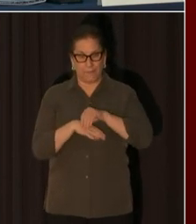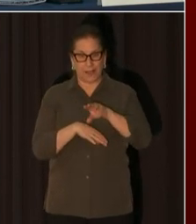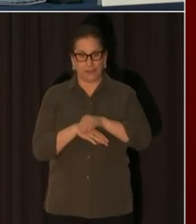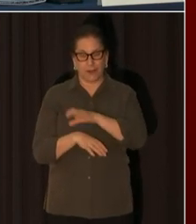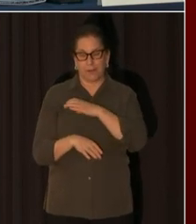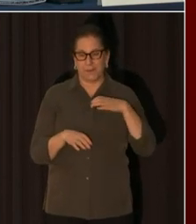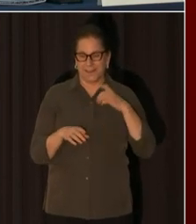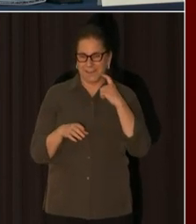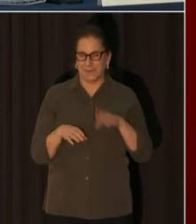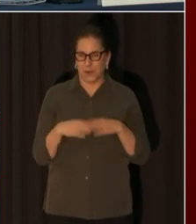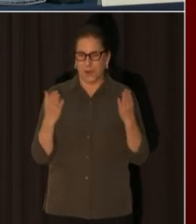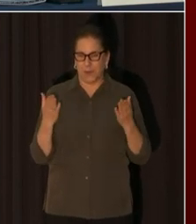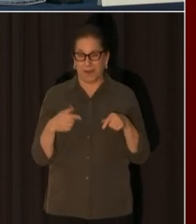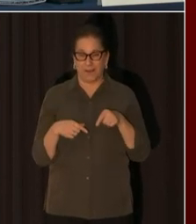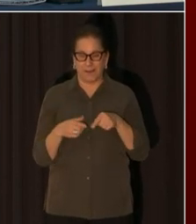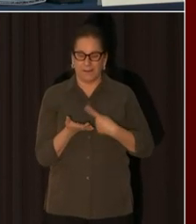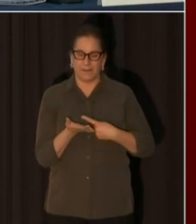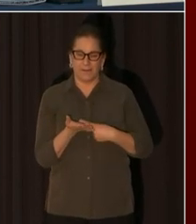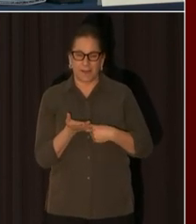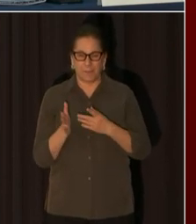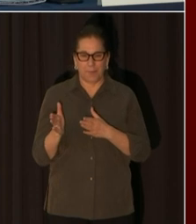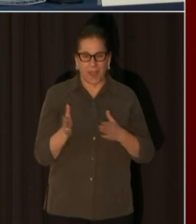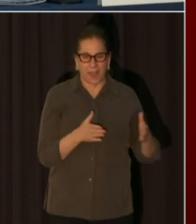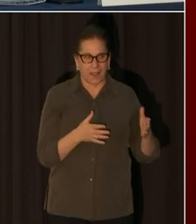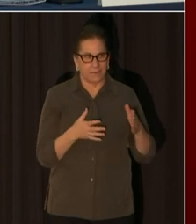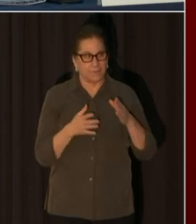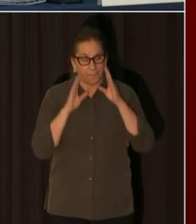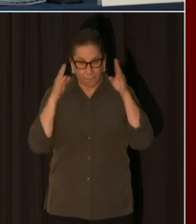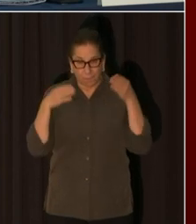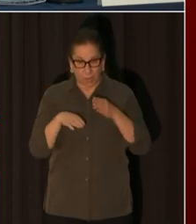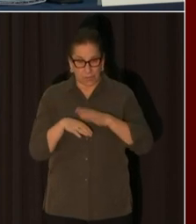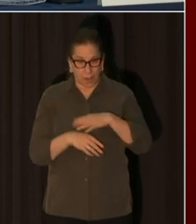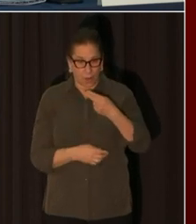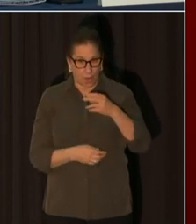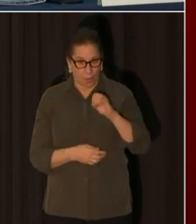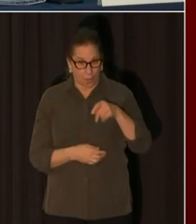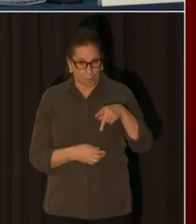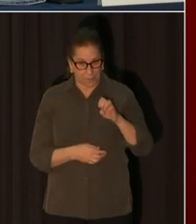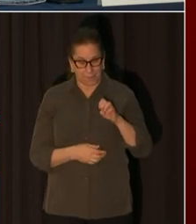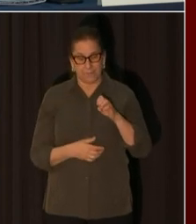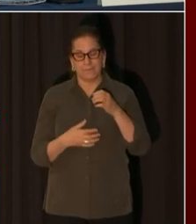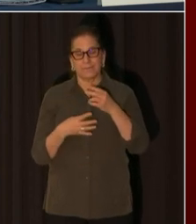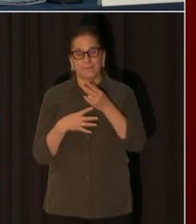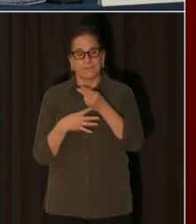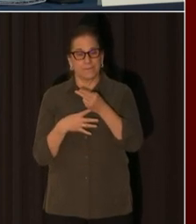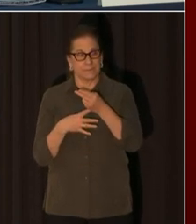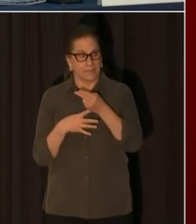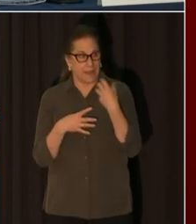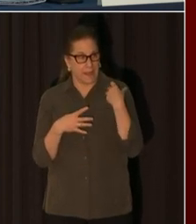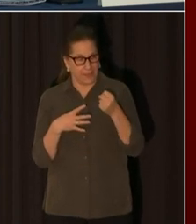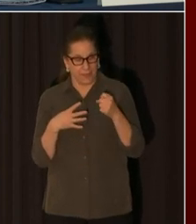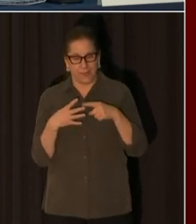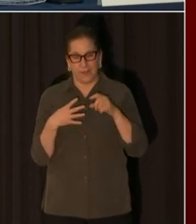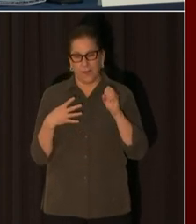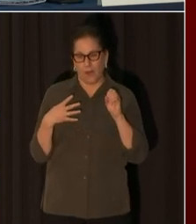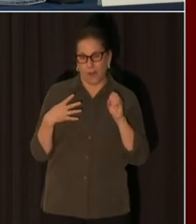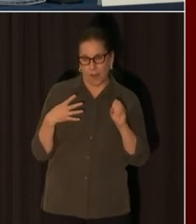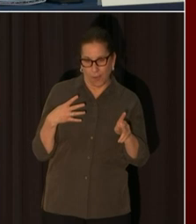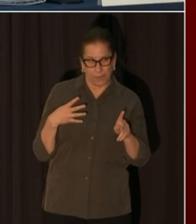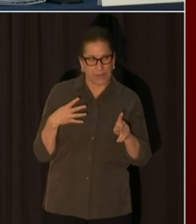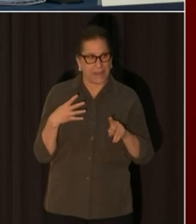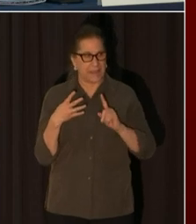is focused on hope. And hope for us means that we open up in a way that is healthy, provides